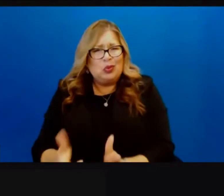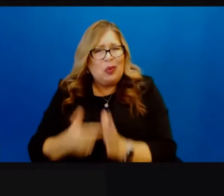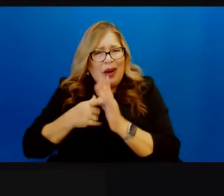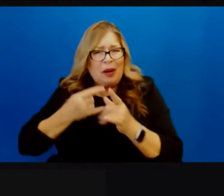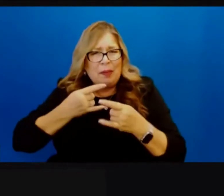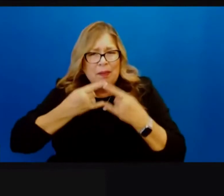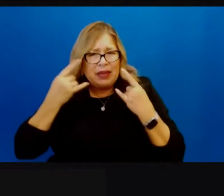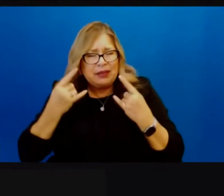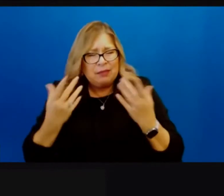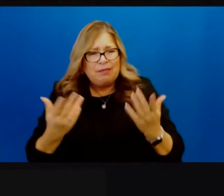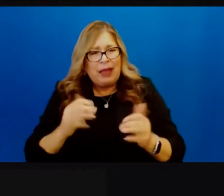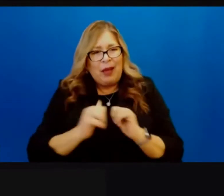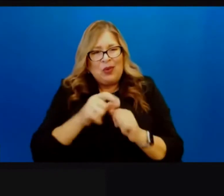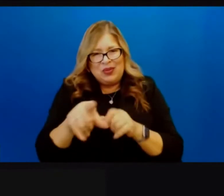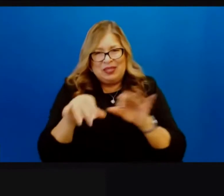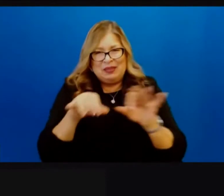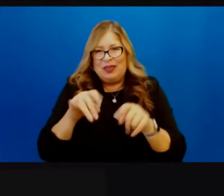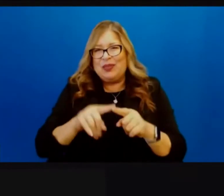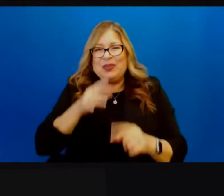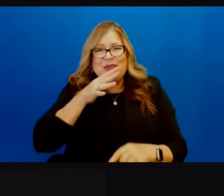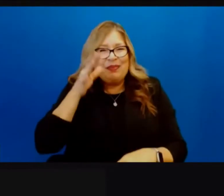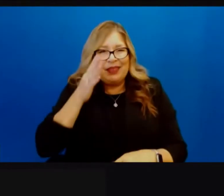out there who've been